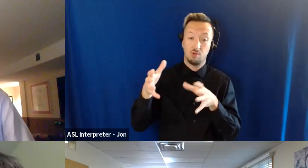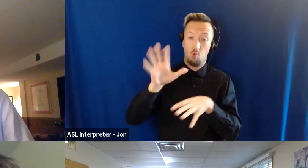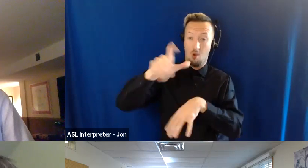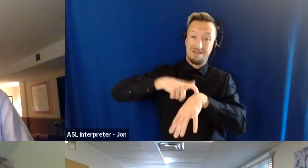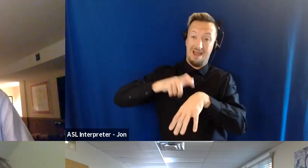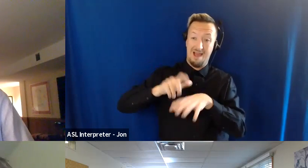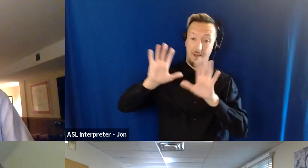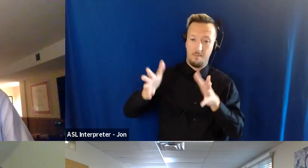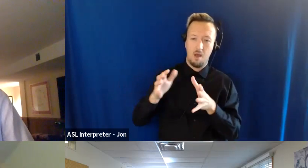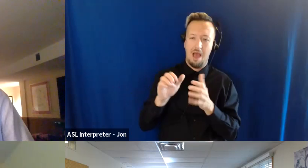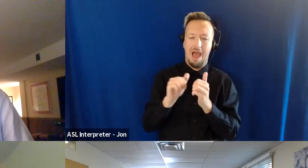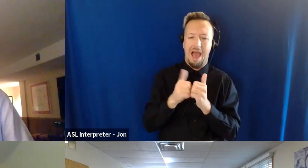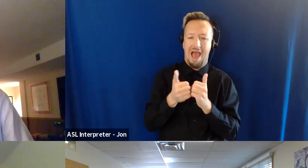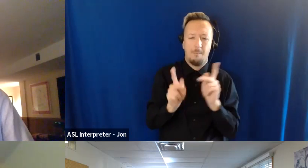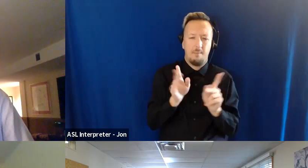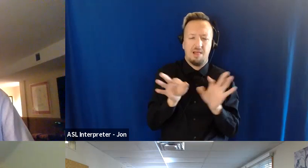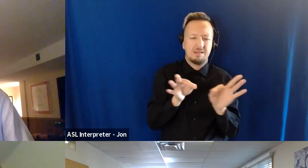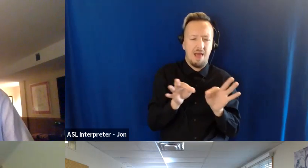So Andrew, you want to start us off?